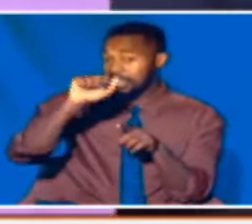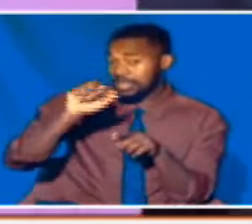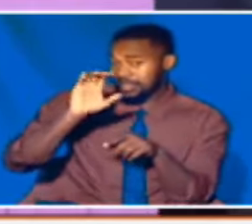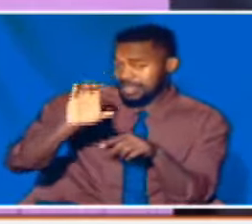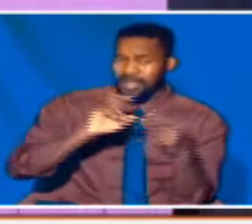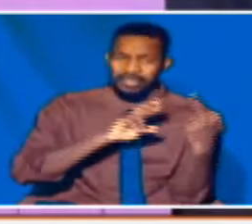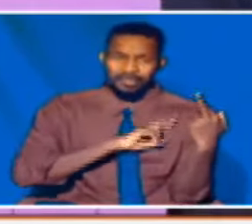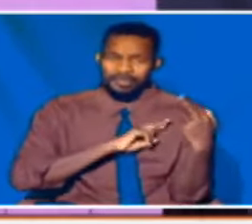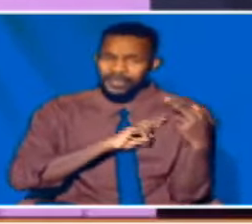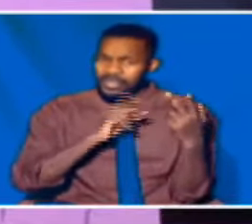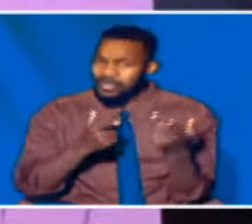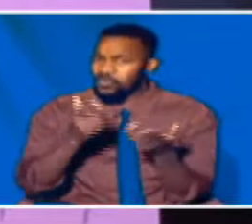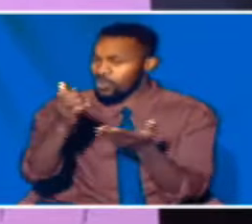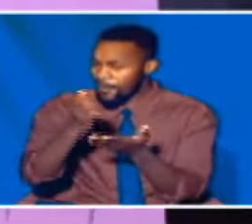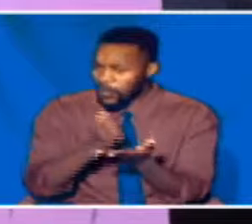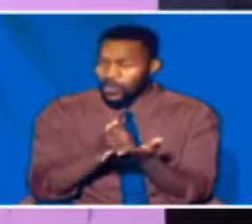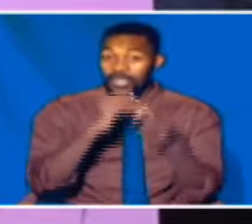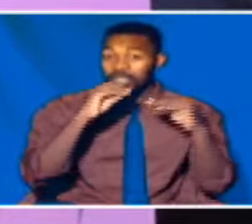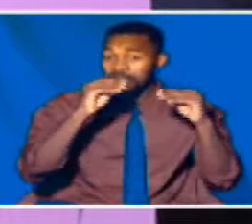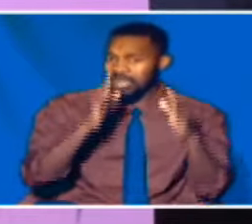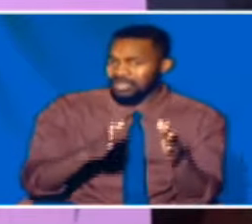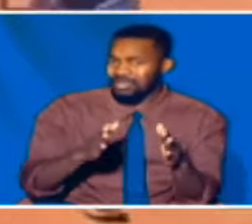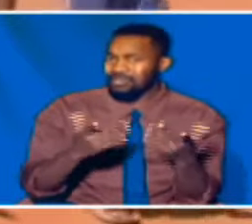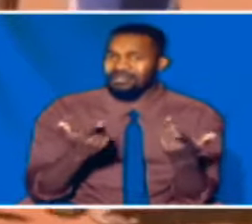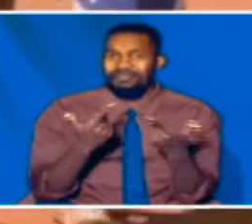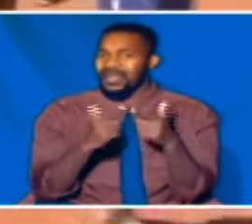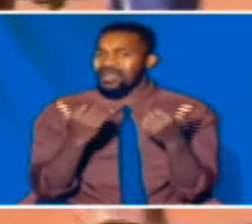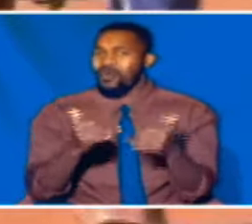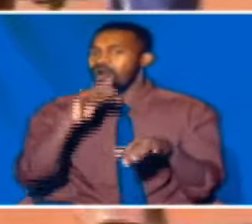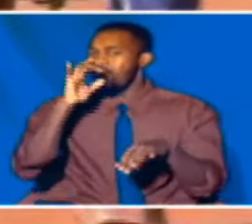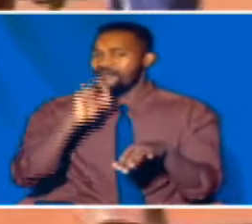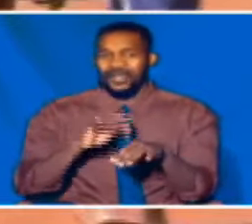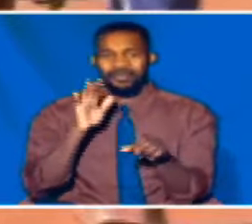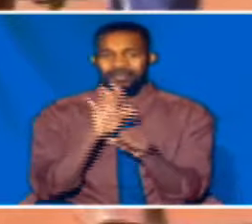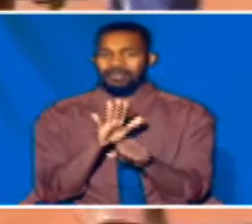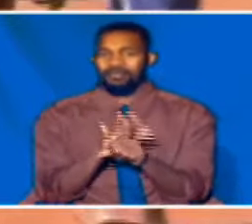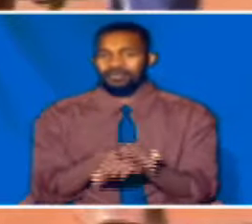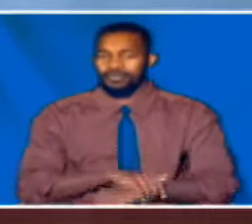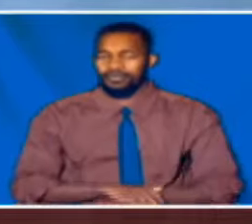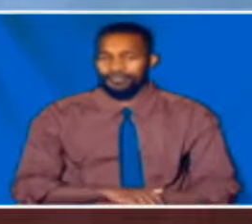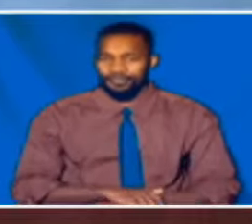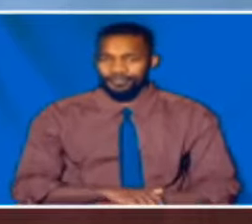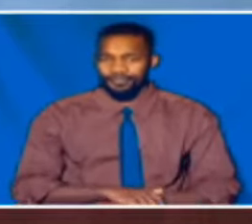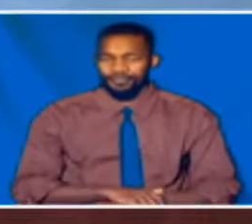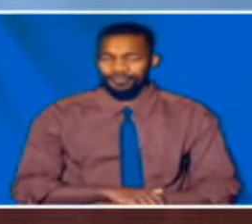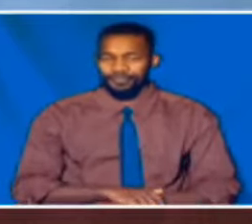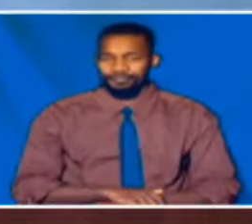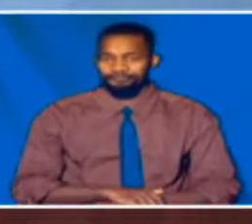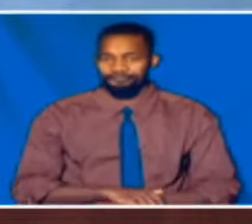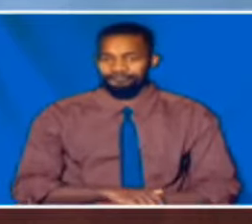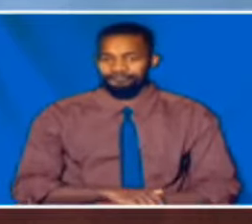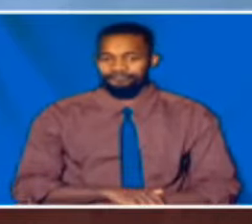of recruiting teachers has been interfered with politically. Now, during the 20-